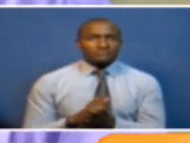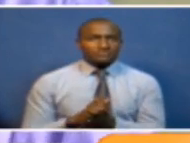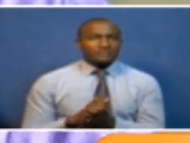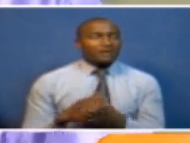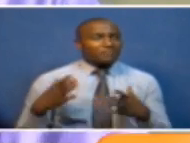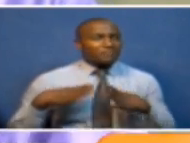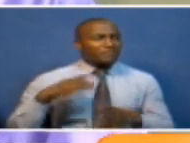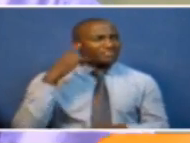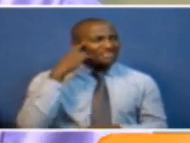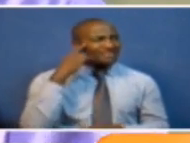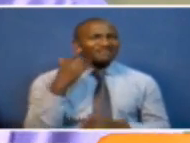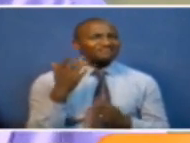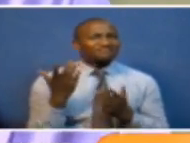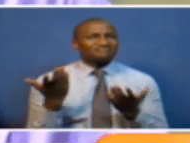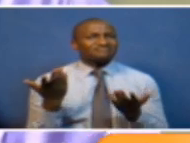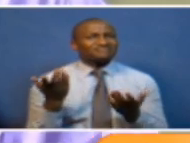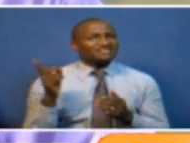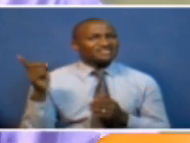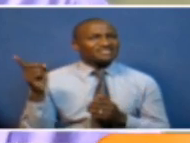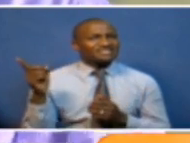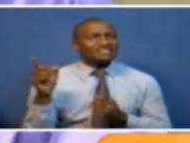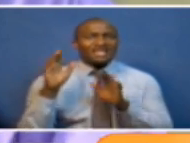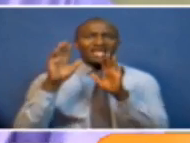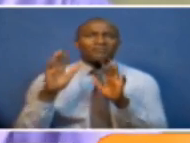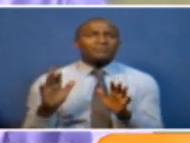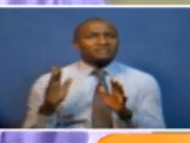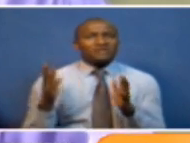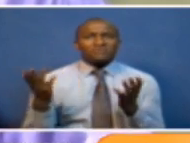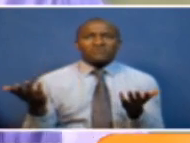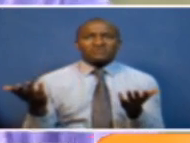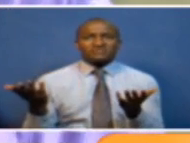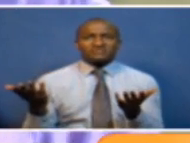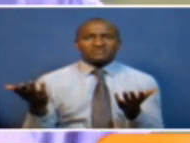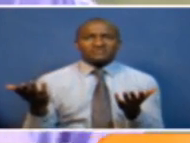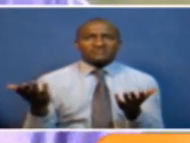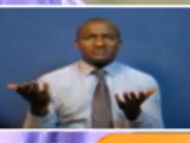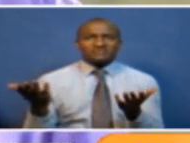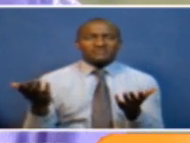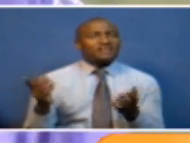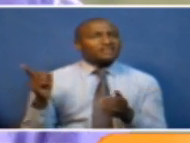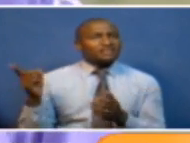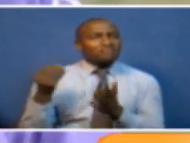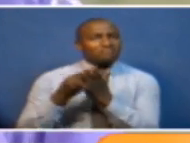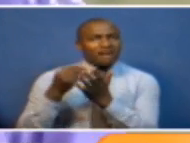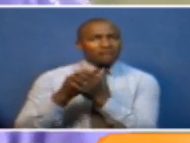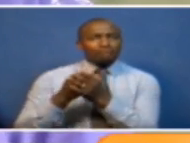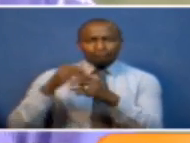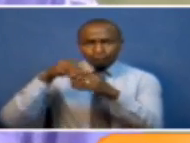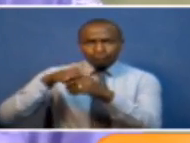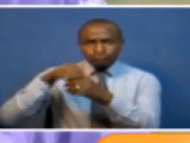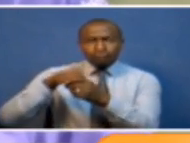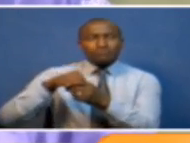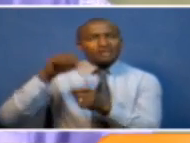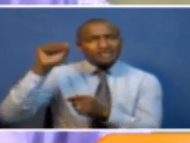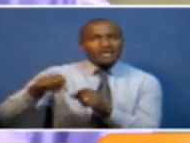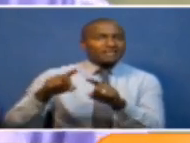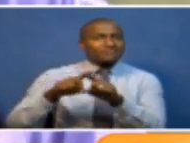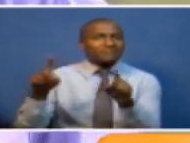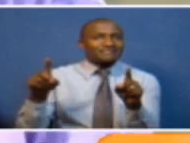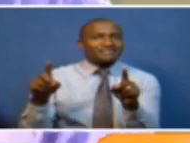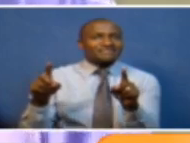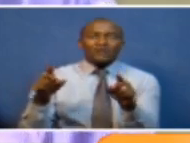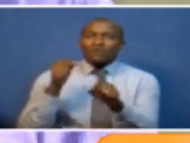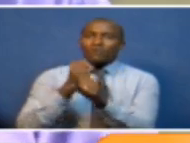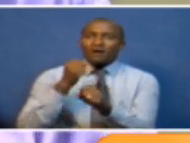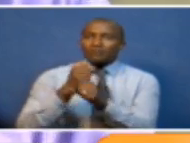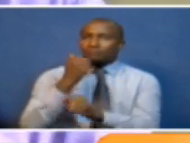you know? Is this another biggest graveyard for a wind farm? If